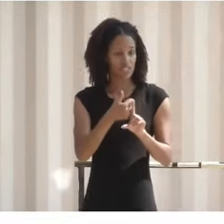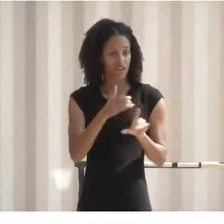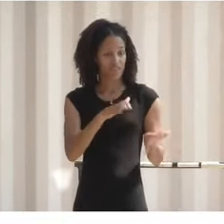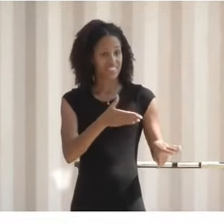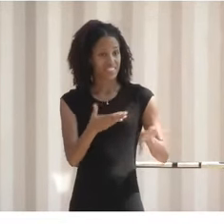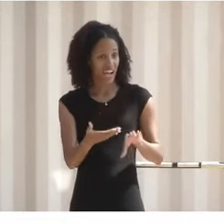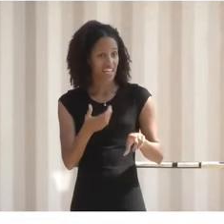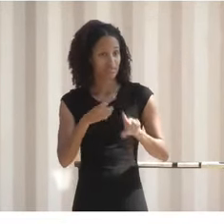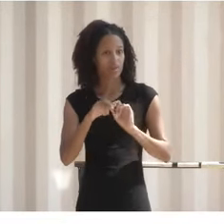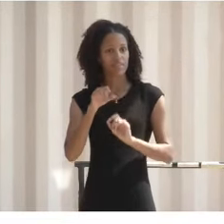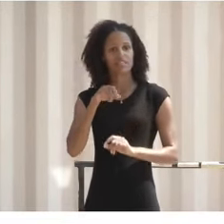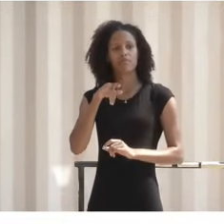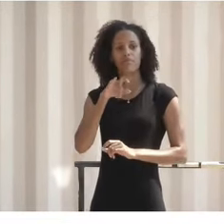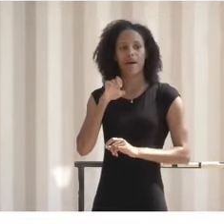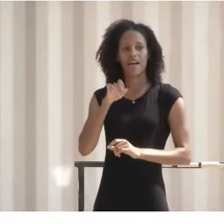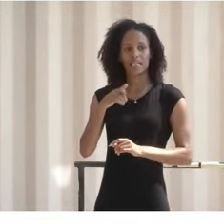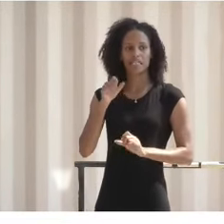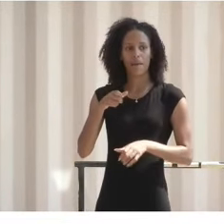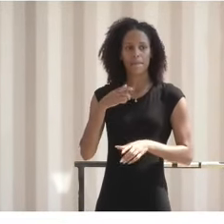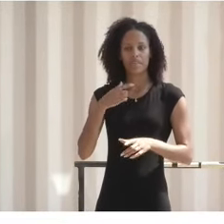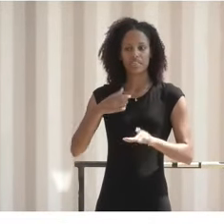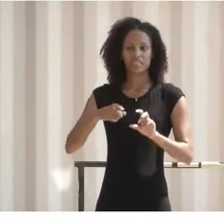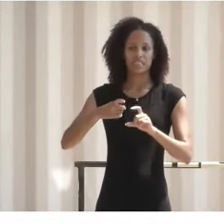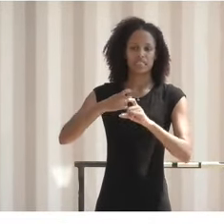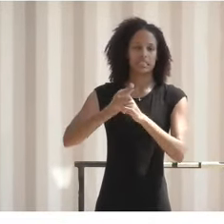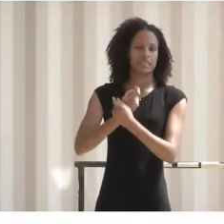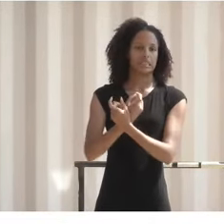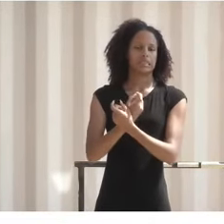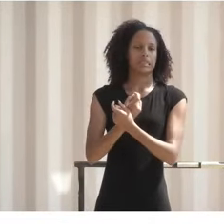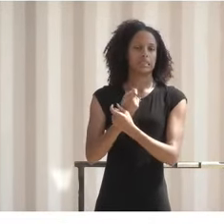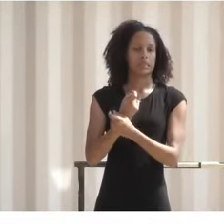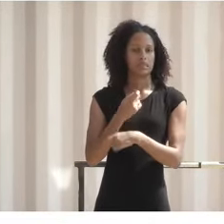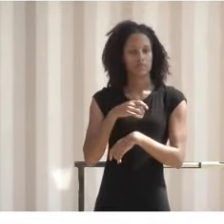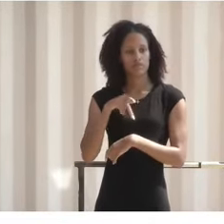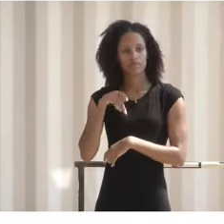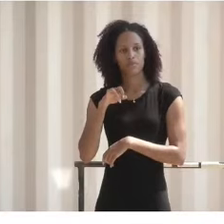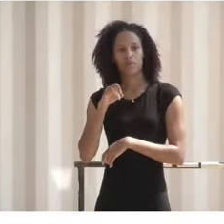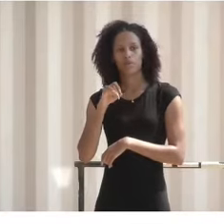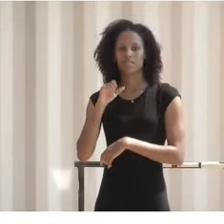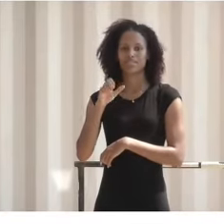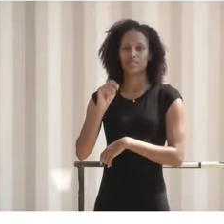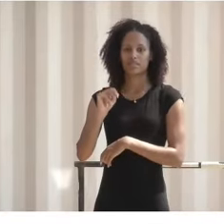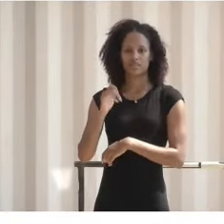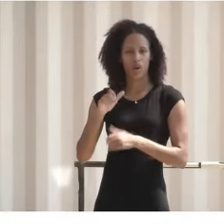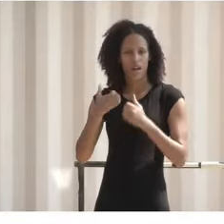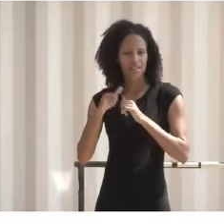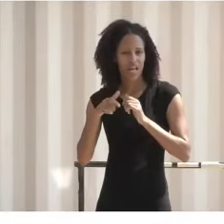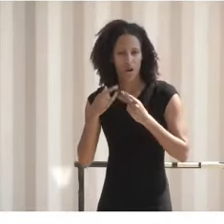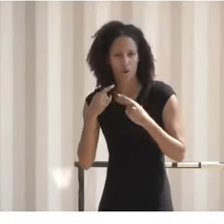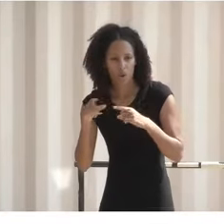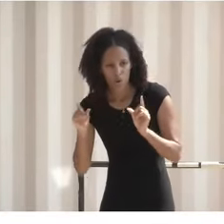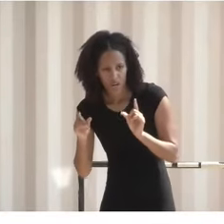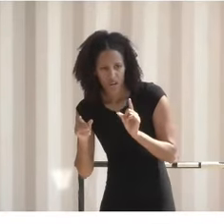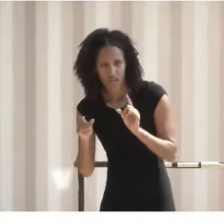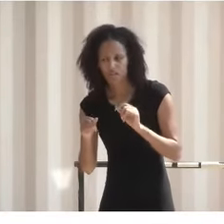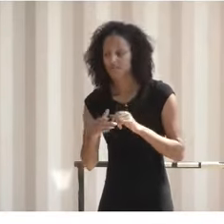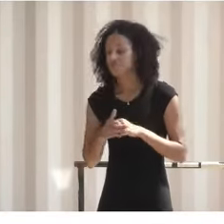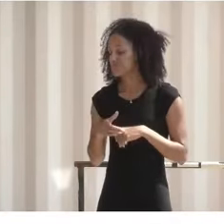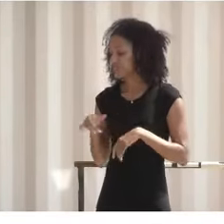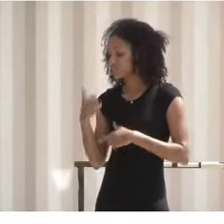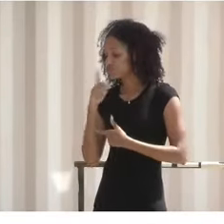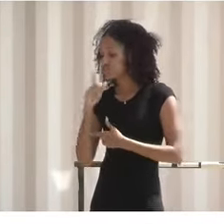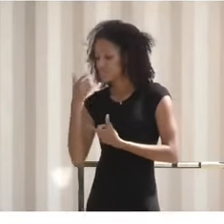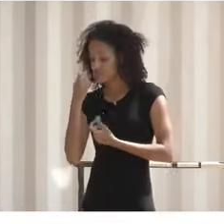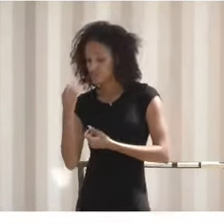wondering, safety-wise, how does that work? Okay, so this brings up an interesting point, which is the difference